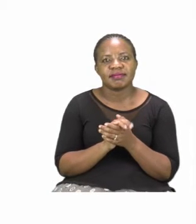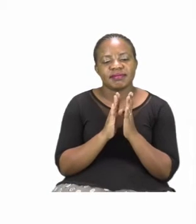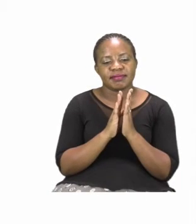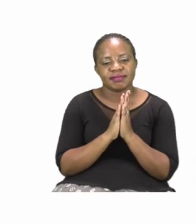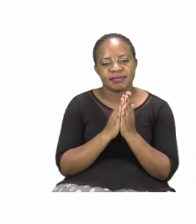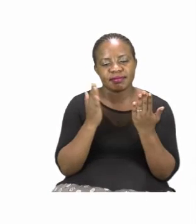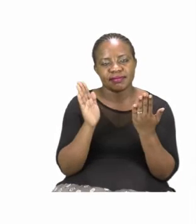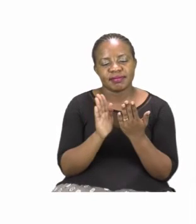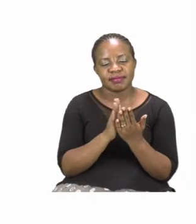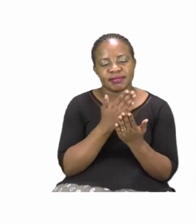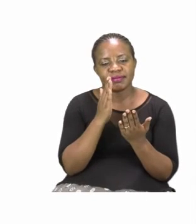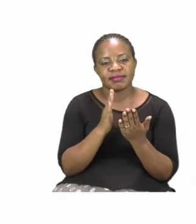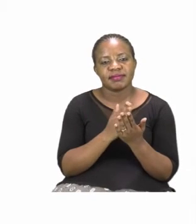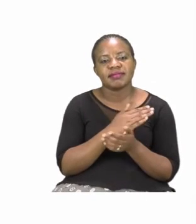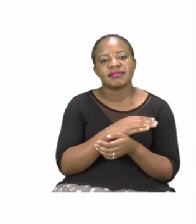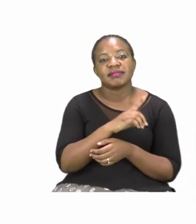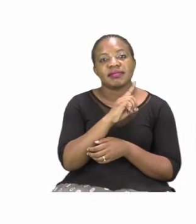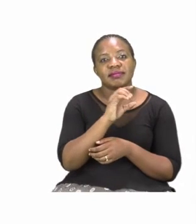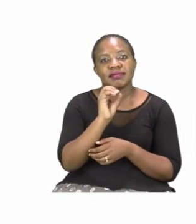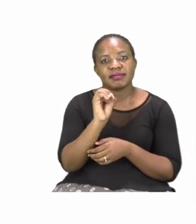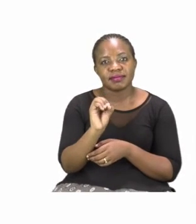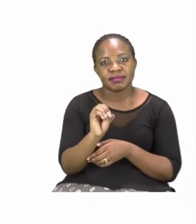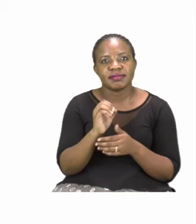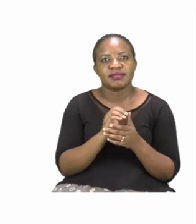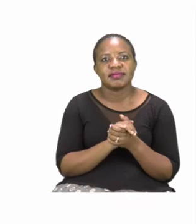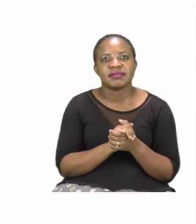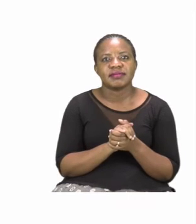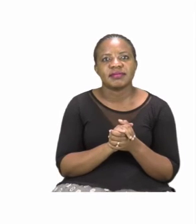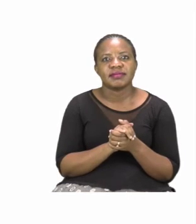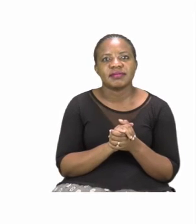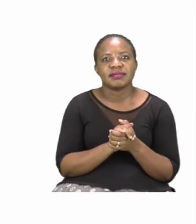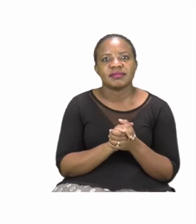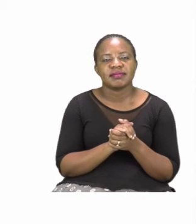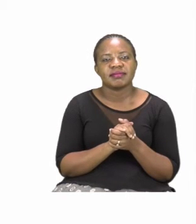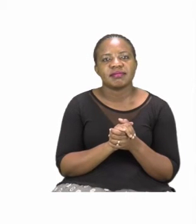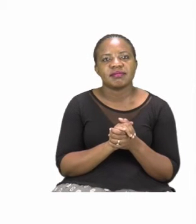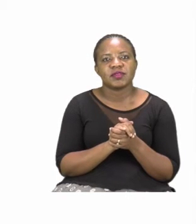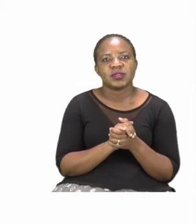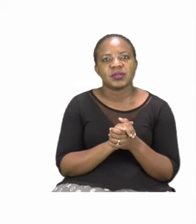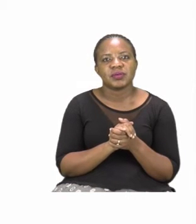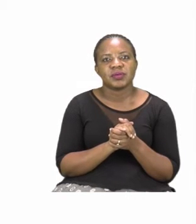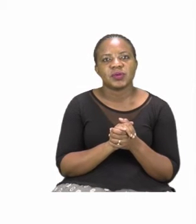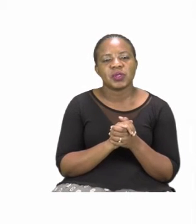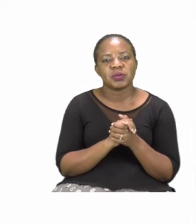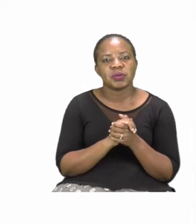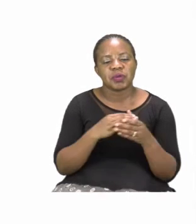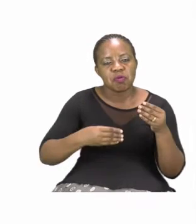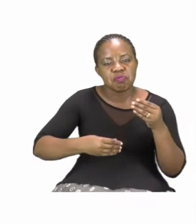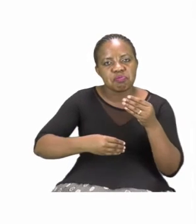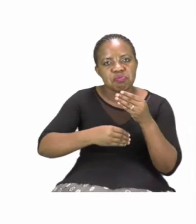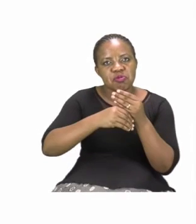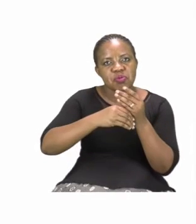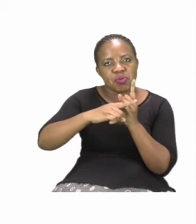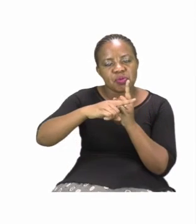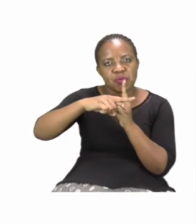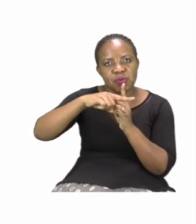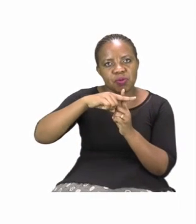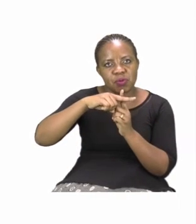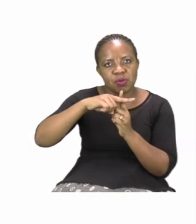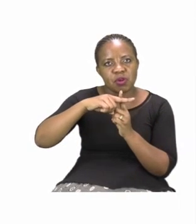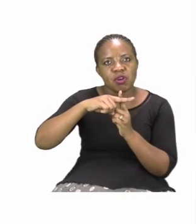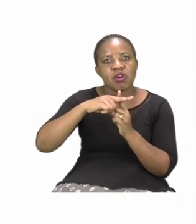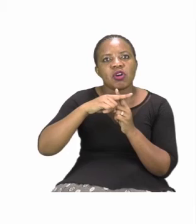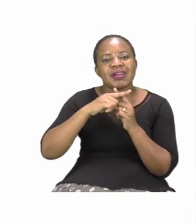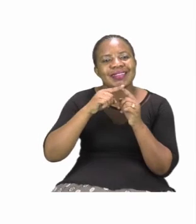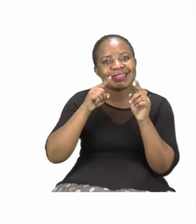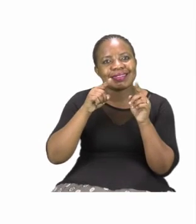to be bridging and we are going to be using the number 10 to make the bridge. Now, as